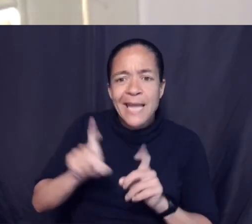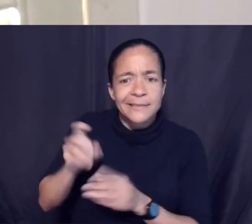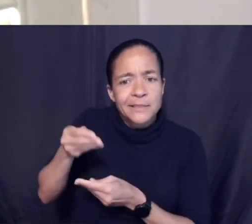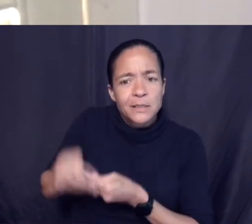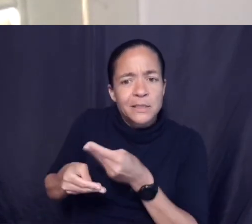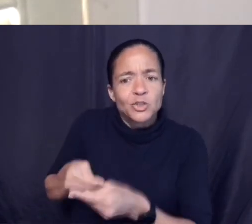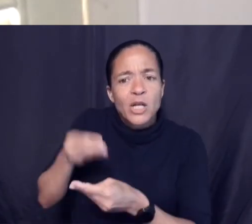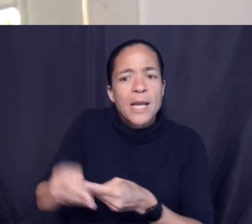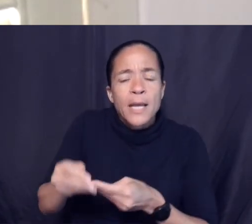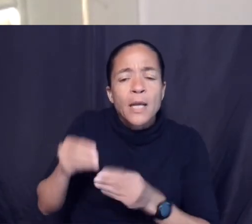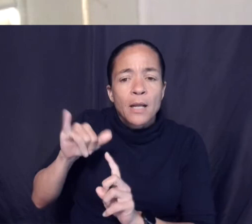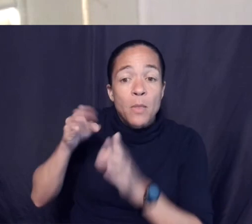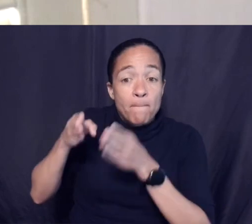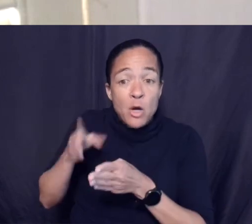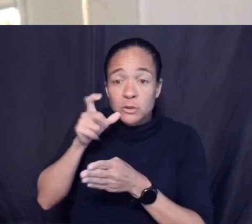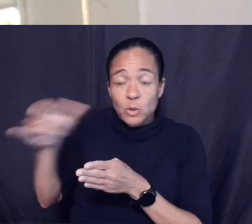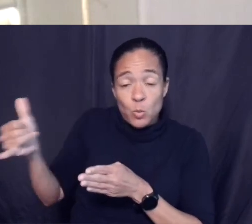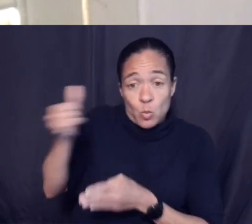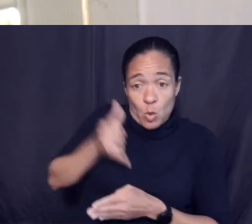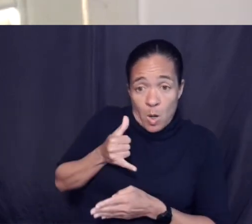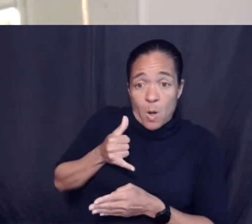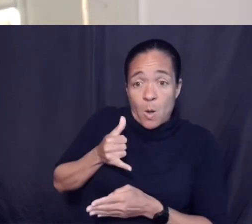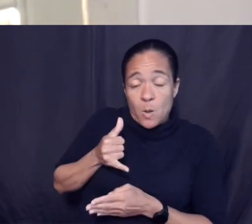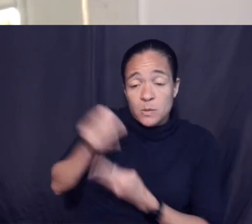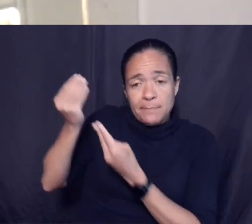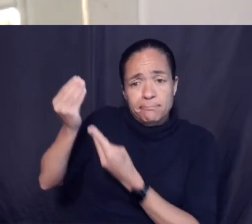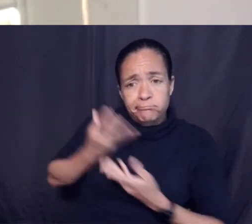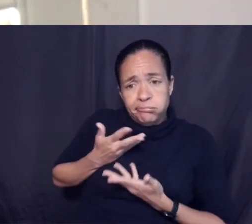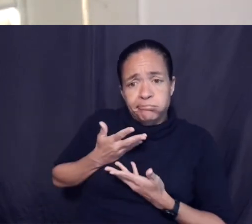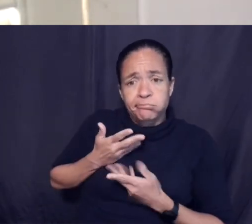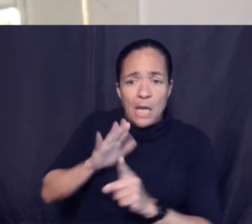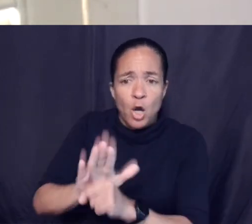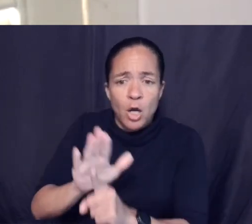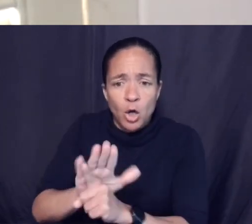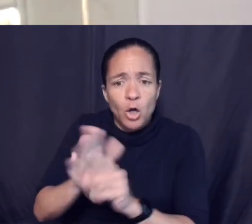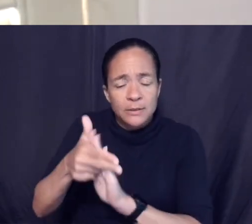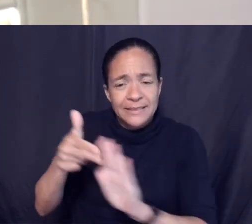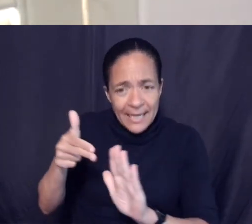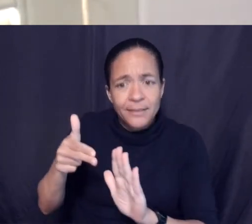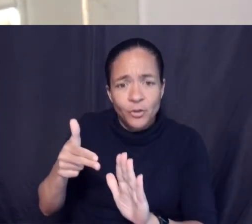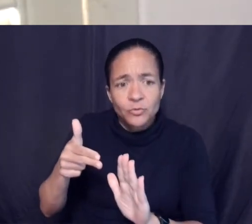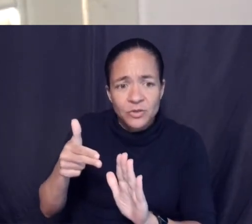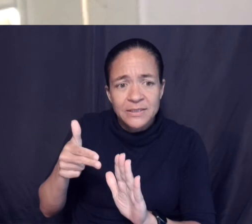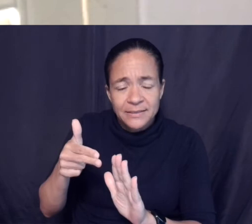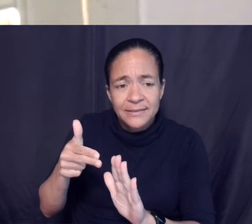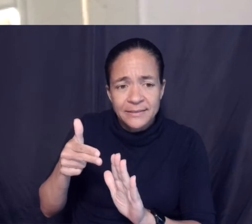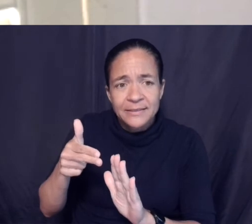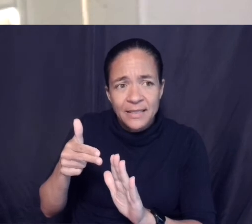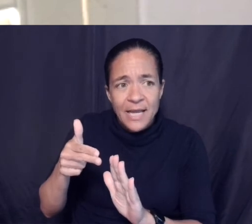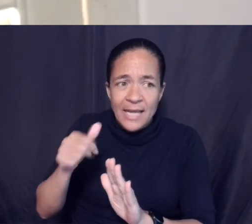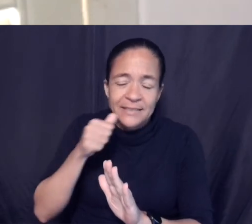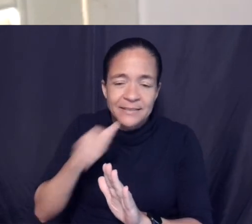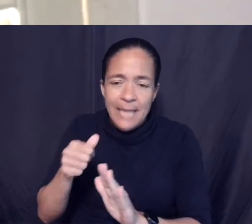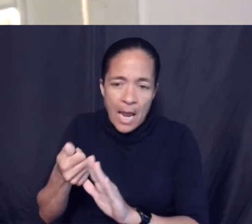genetic testing, the person who called us with June's official diagnosis and the fact that it